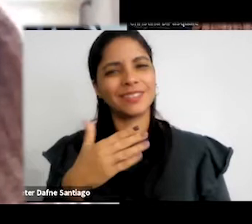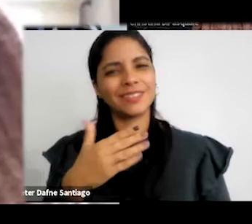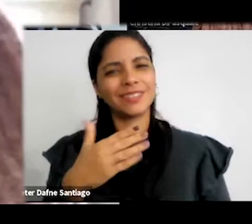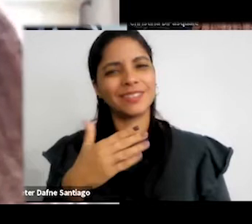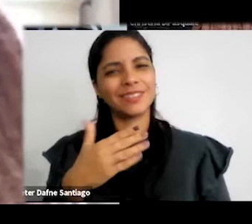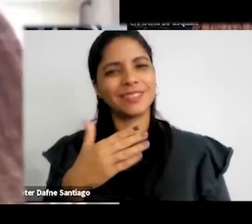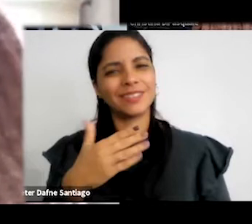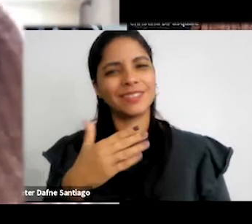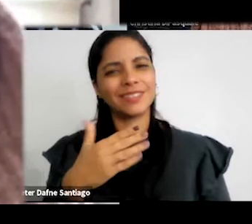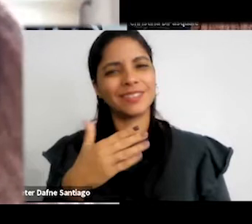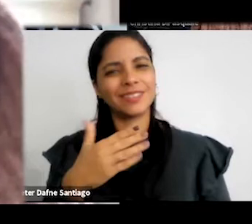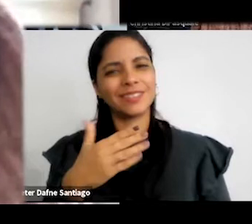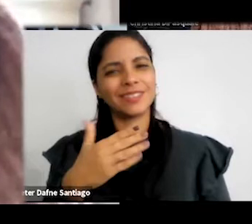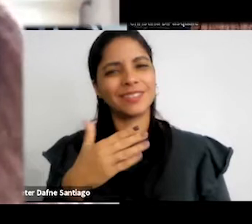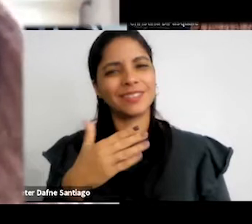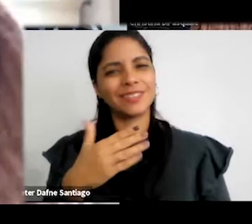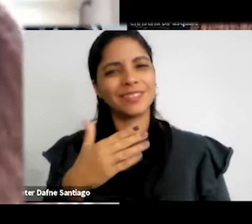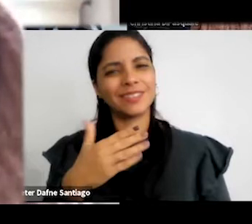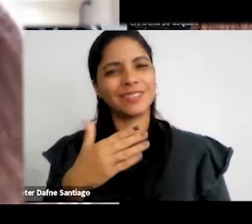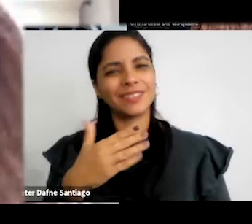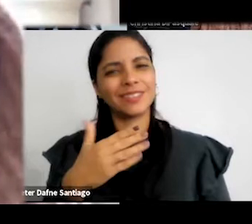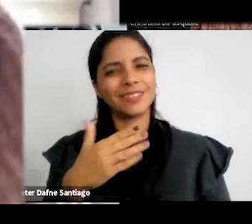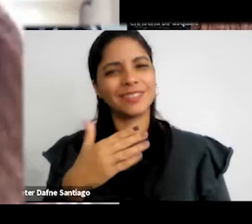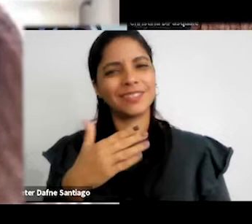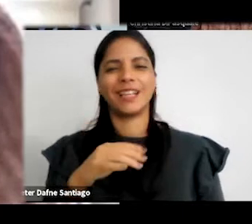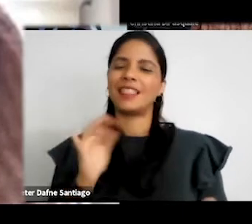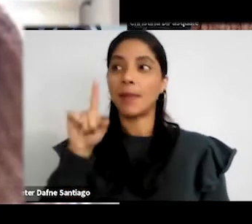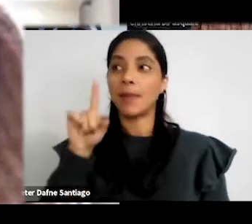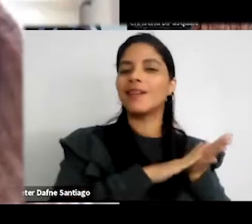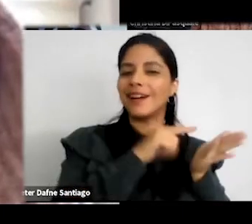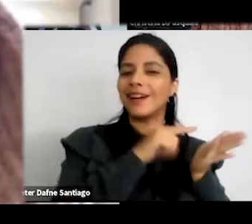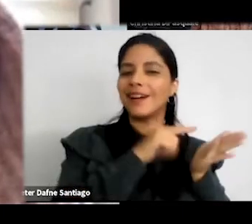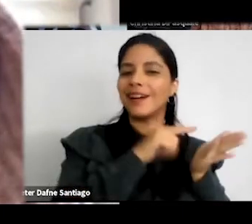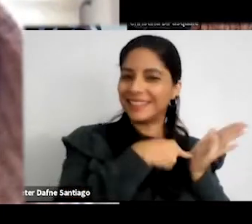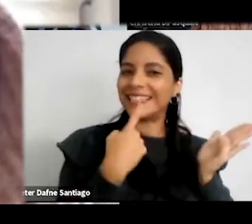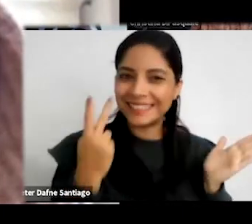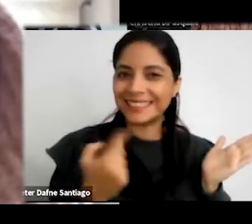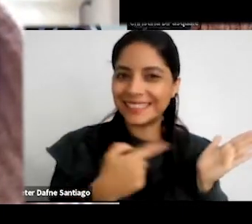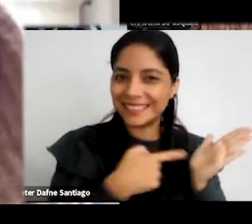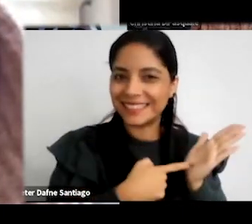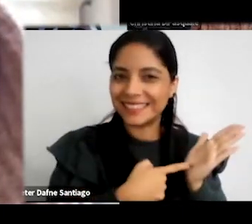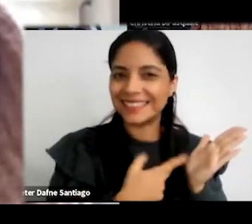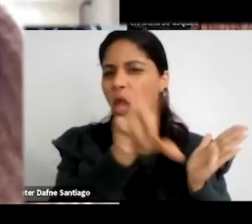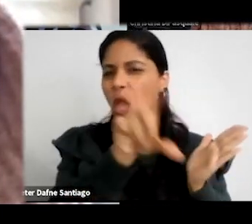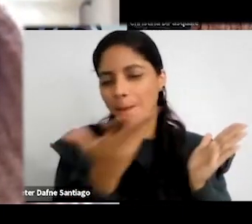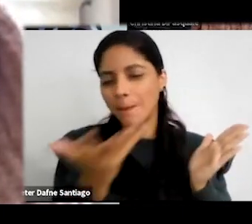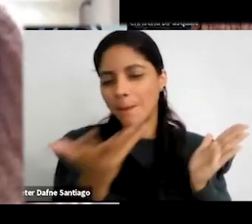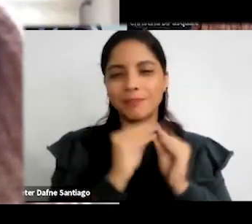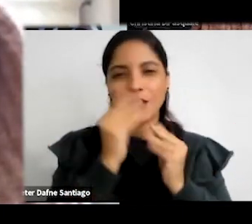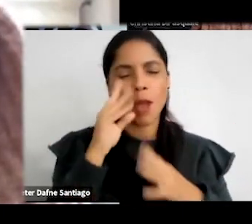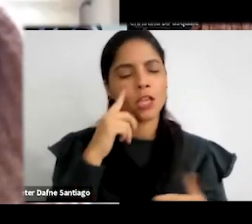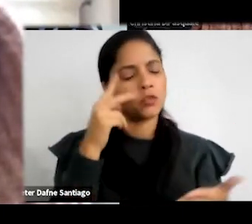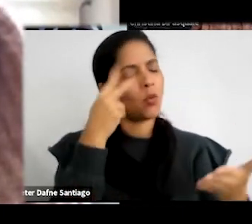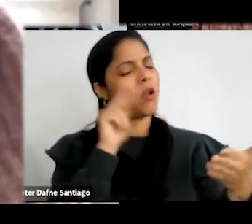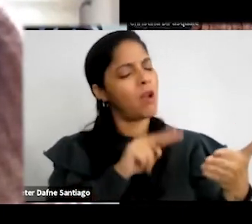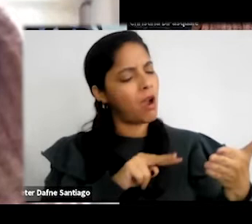and that was in those papers. Another small detail that will just tell you a lot about